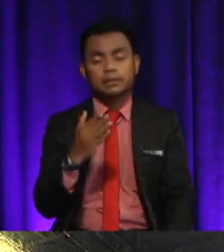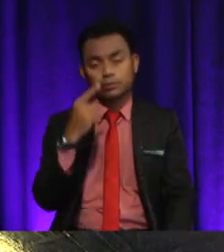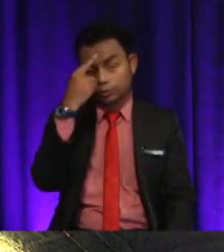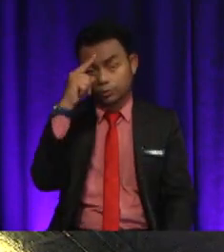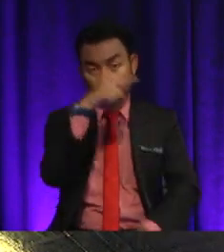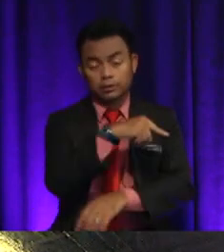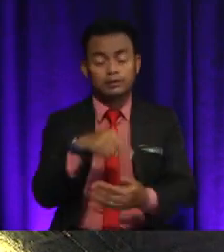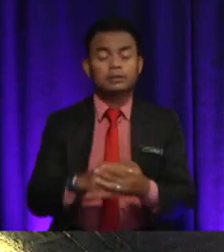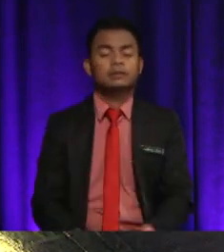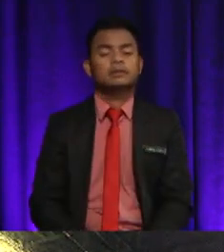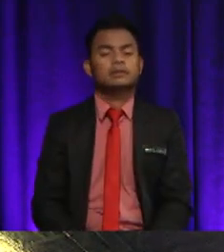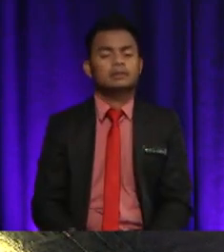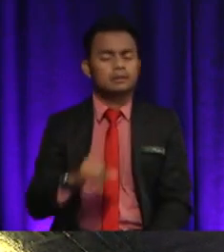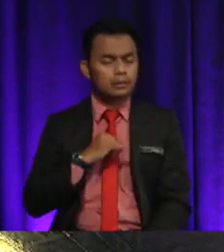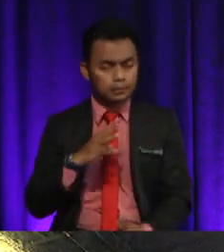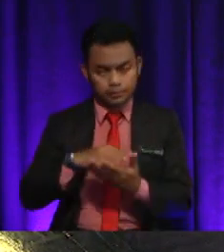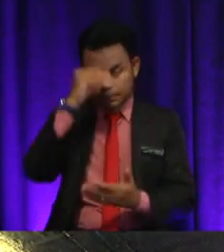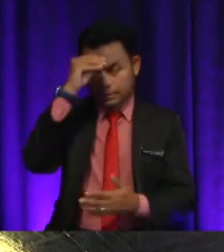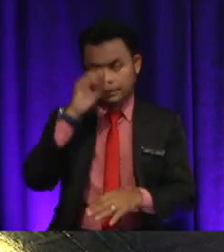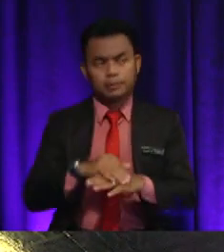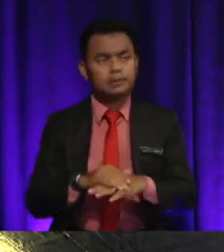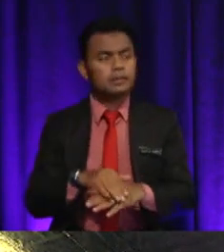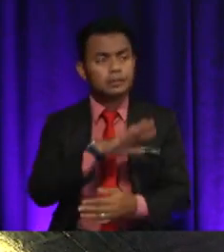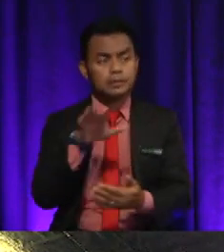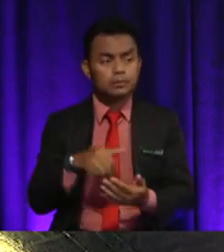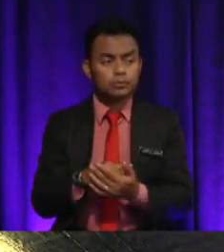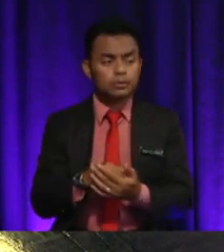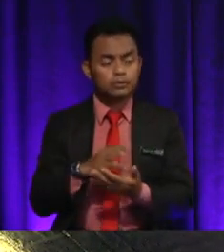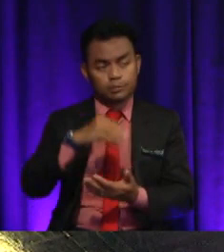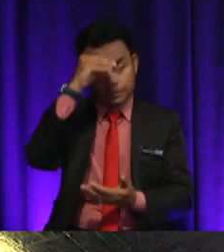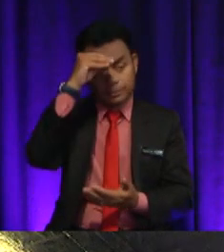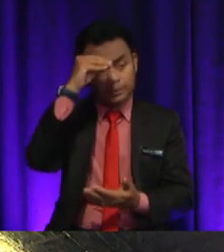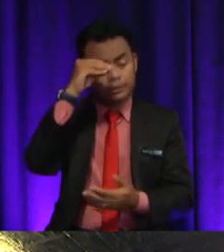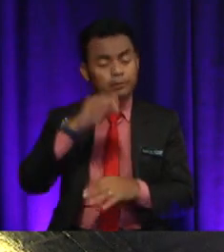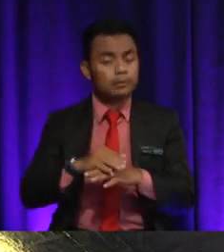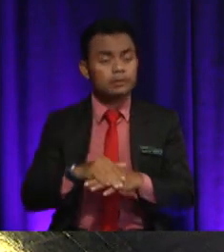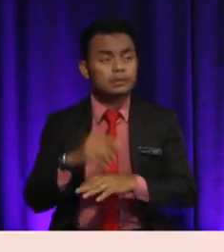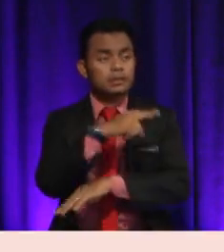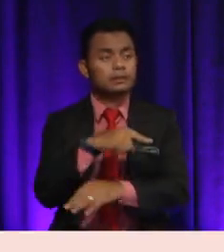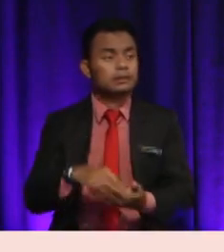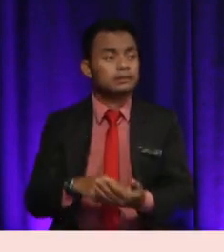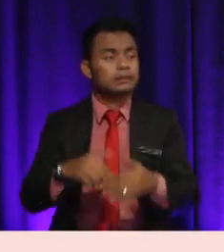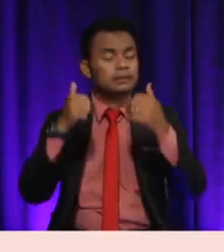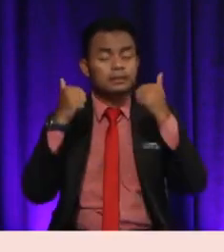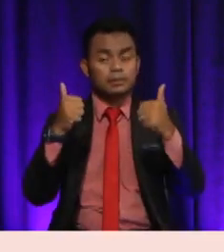today's lesson. I learned a lot. Did you guys learn something today? If you did, give me a thumbs up. Yeah?